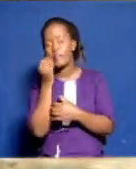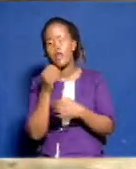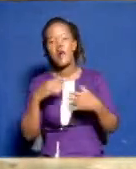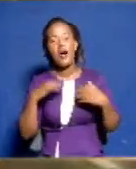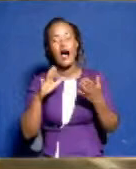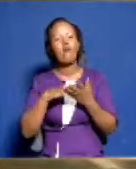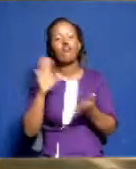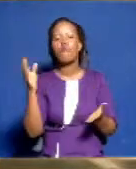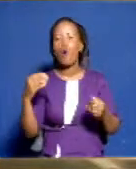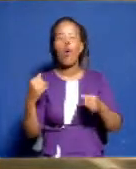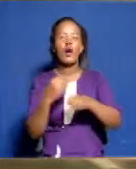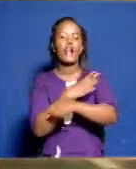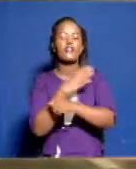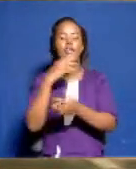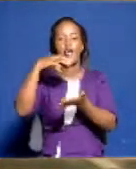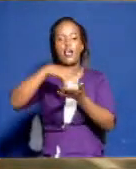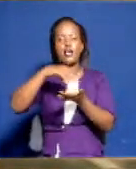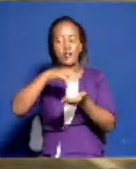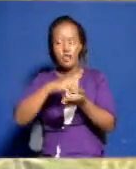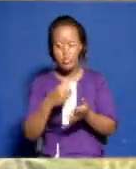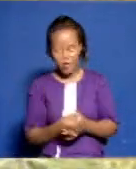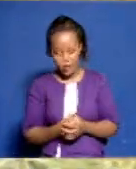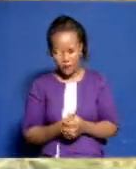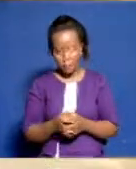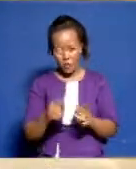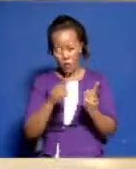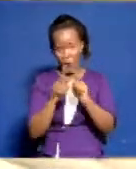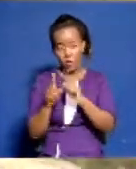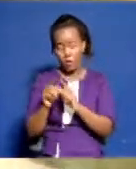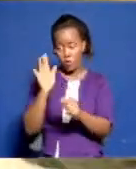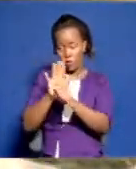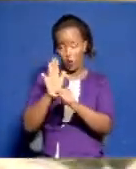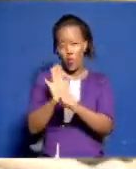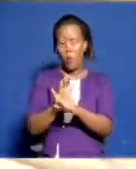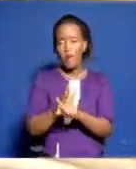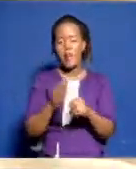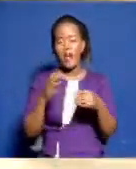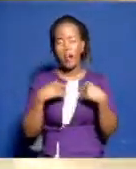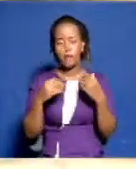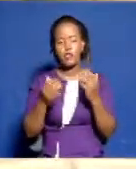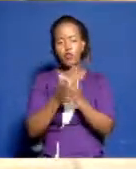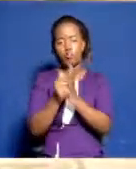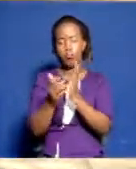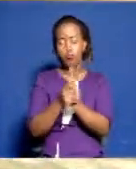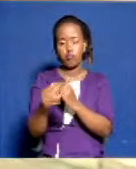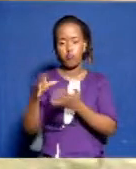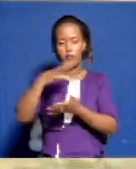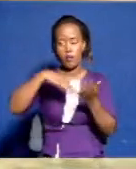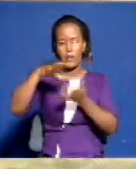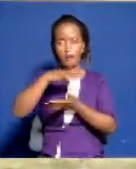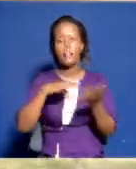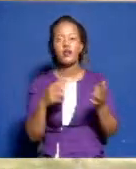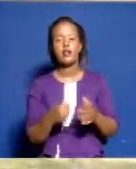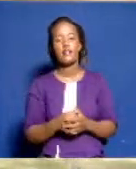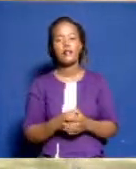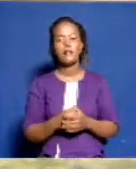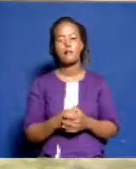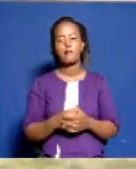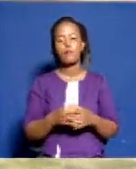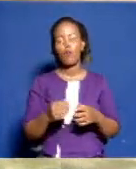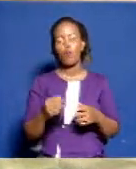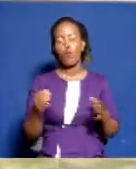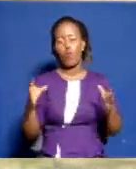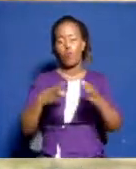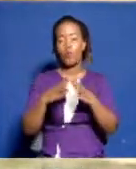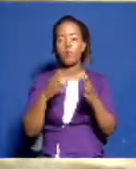cancer cases. Adulterated rice has also been singled out as the most contaminated food crop in the country's market. The regulator says